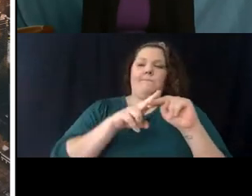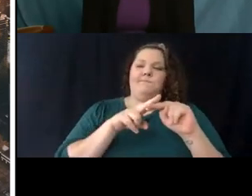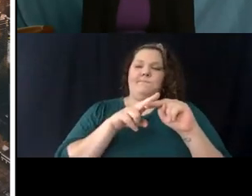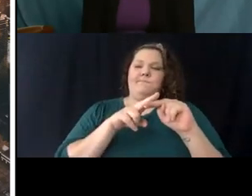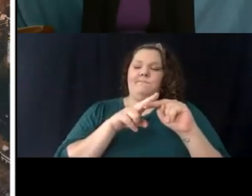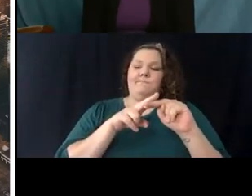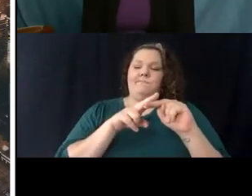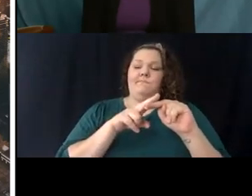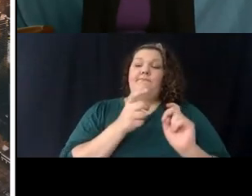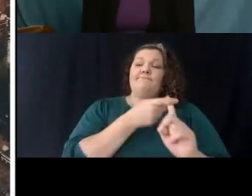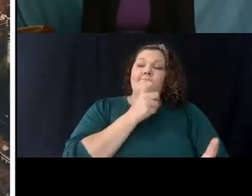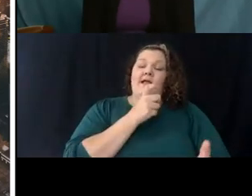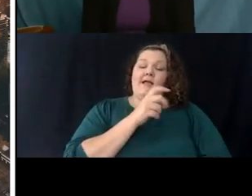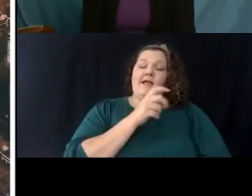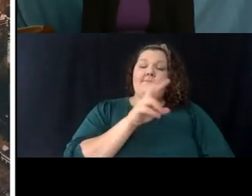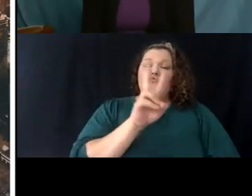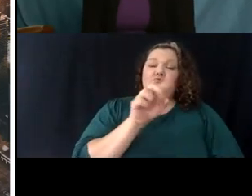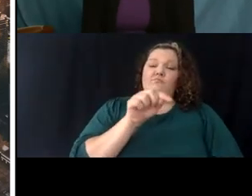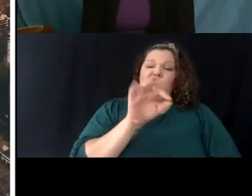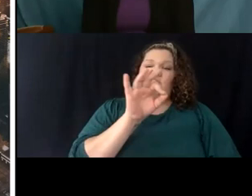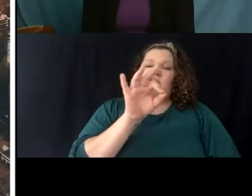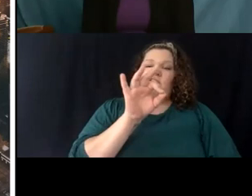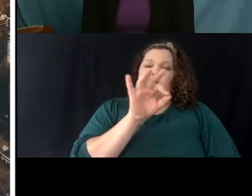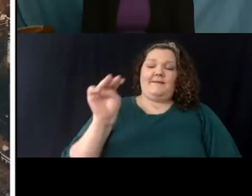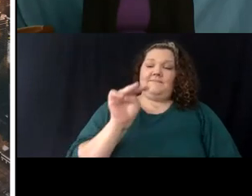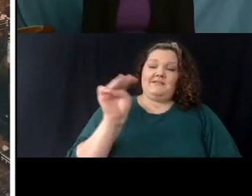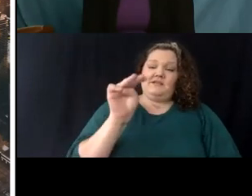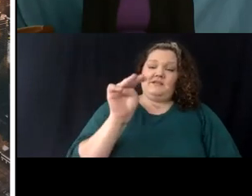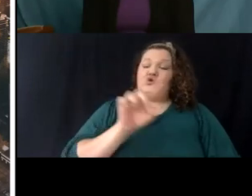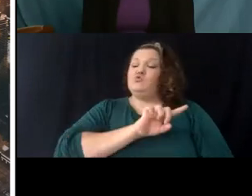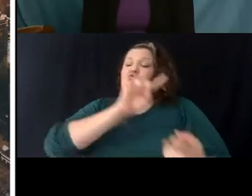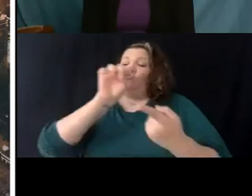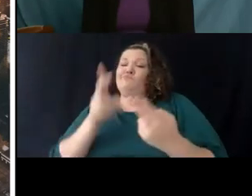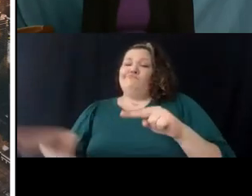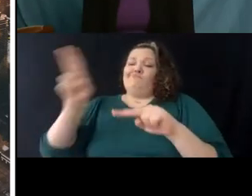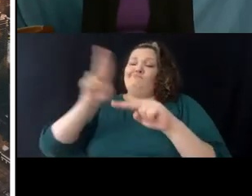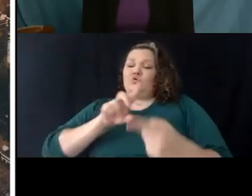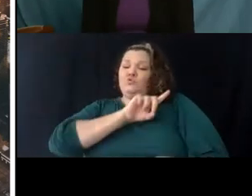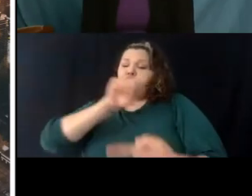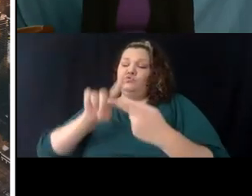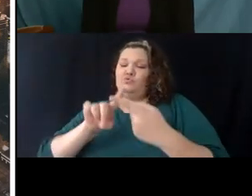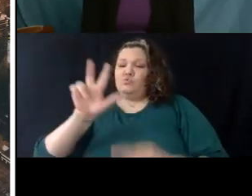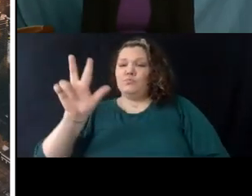And statistics say that in 13 years, we're going to see that grow from 2.9 million